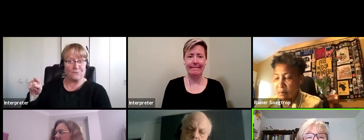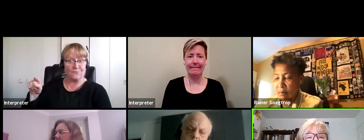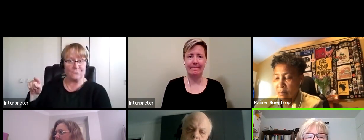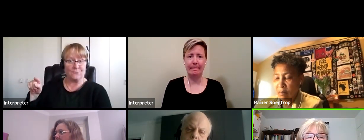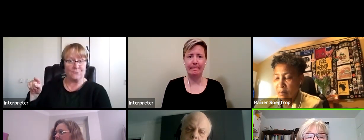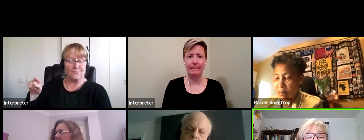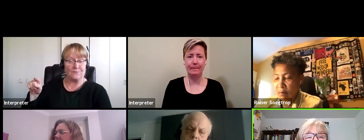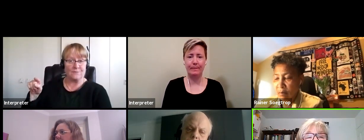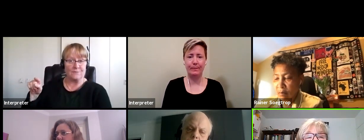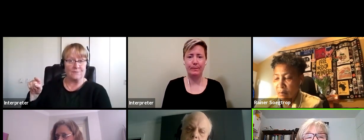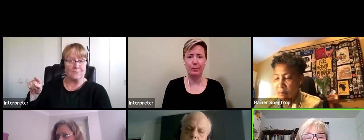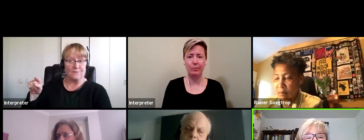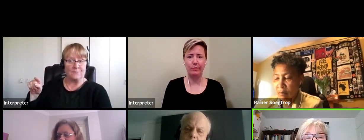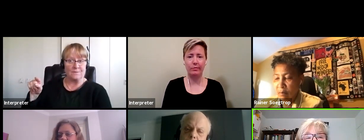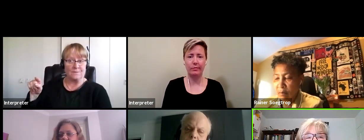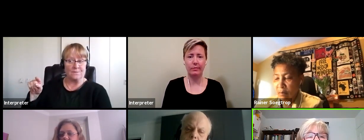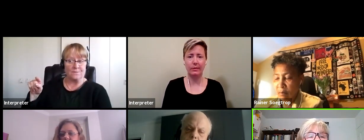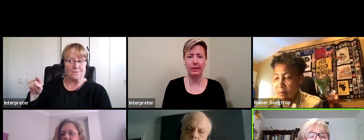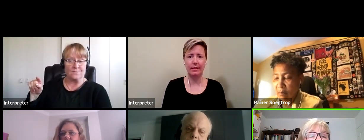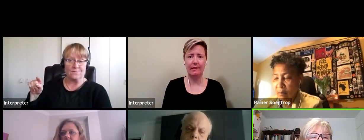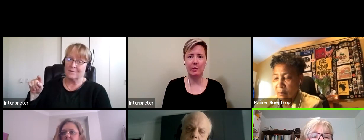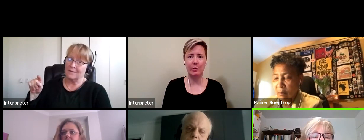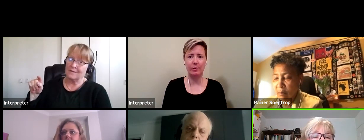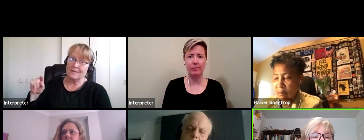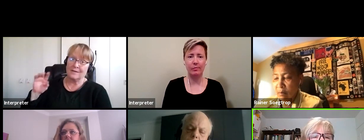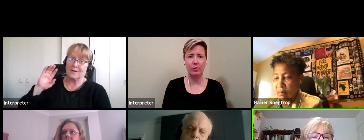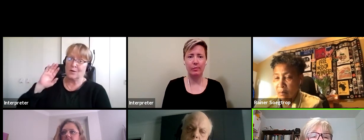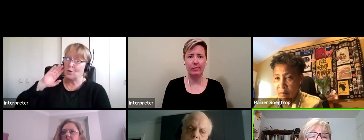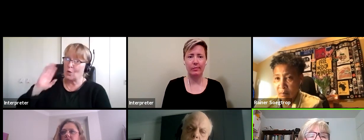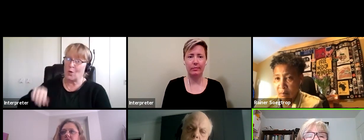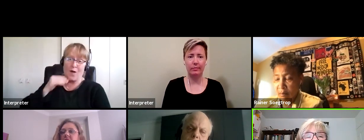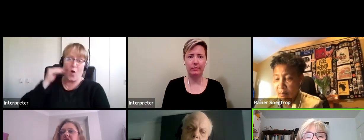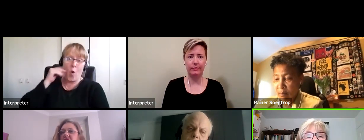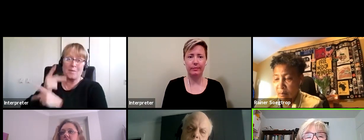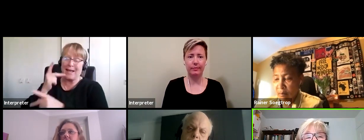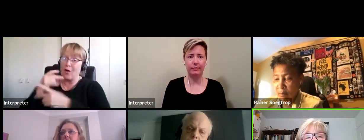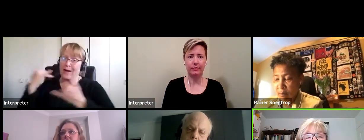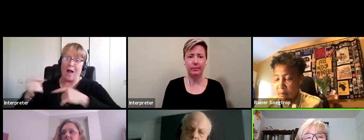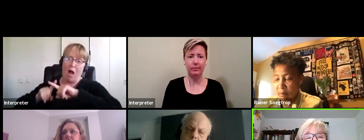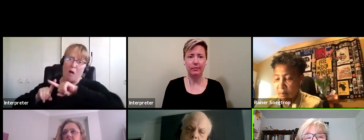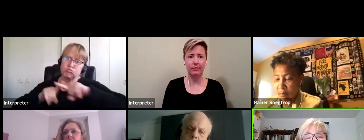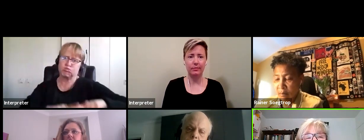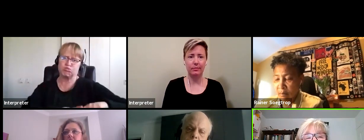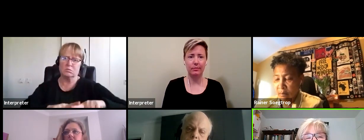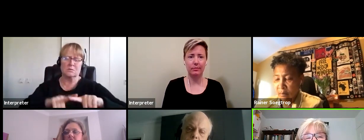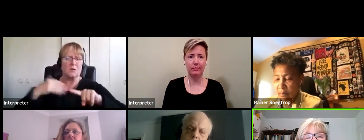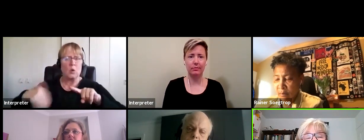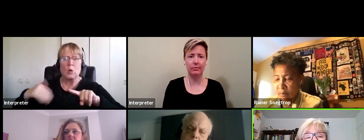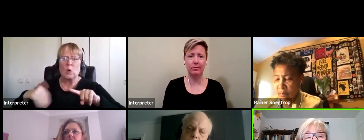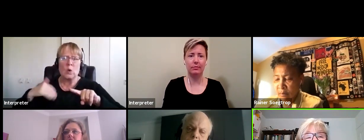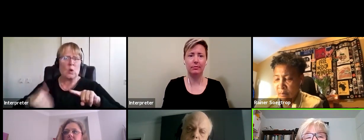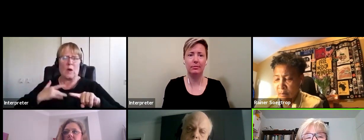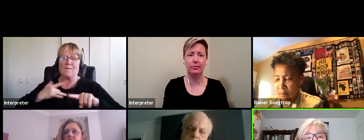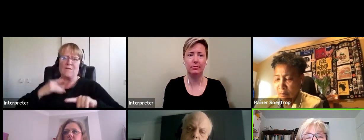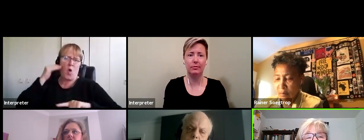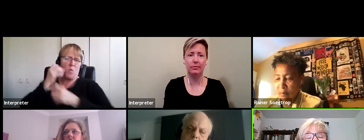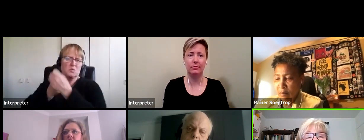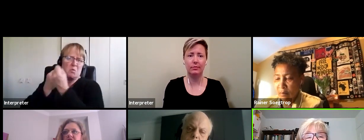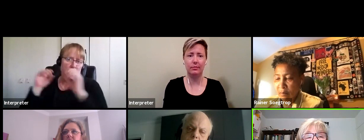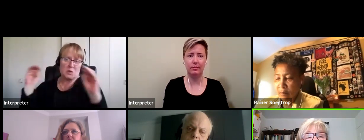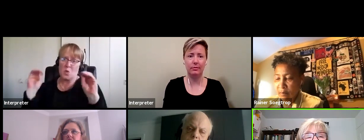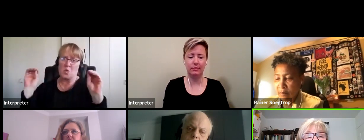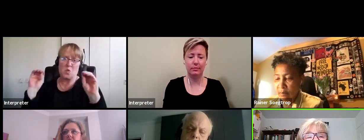There's a real run on home care. People may not be able to get any kind of care in the home. And we're certainly seeing